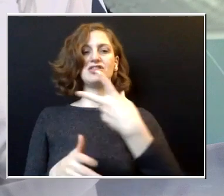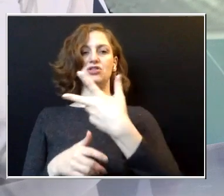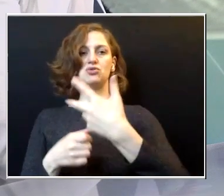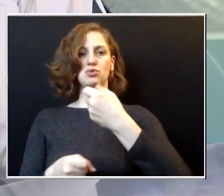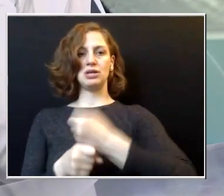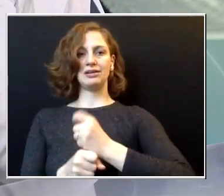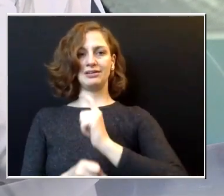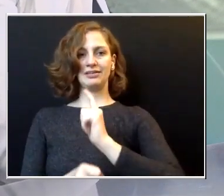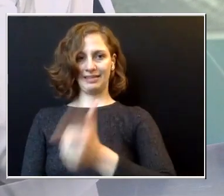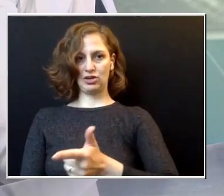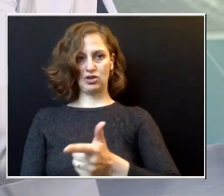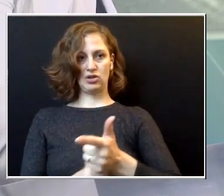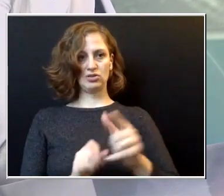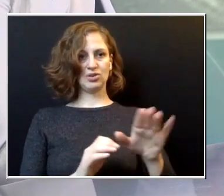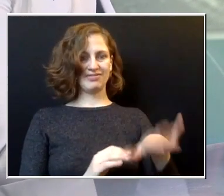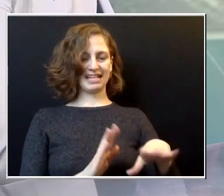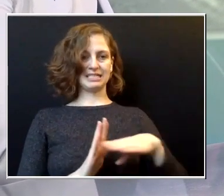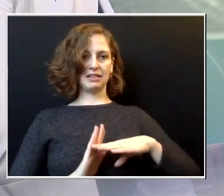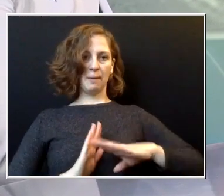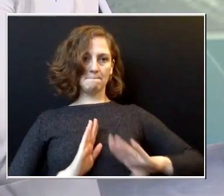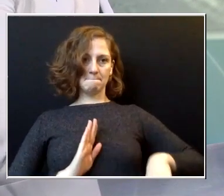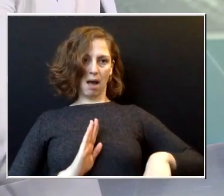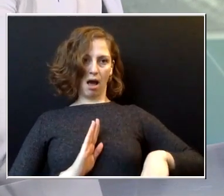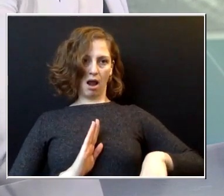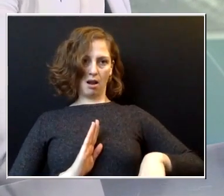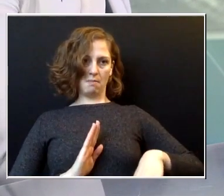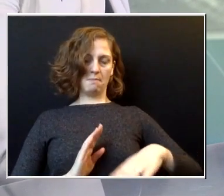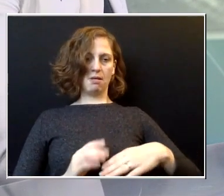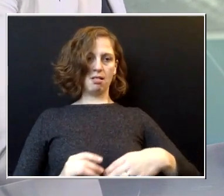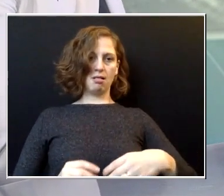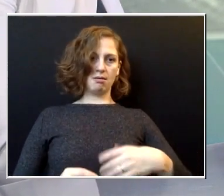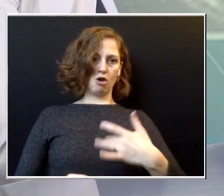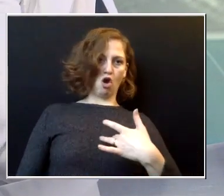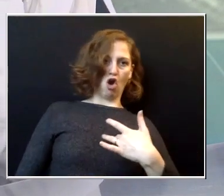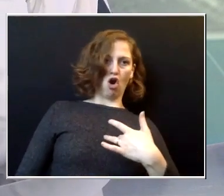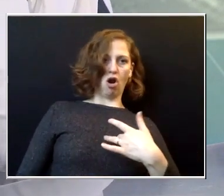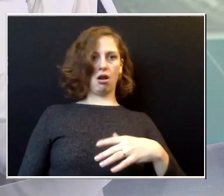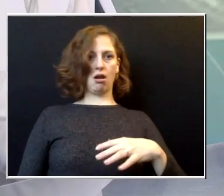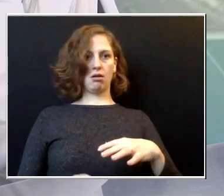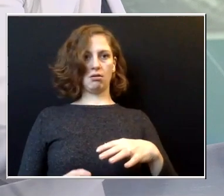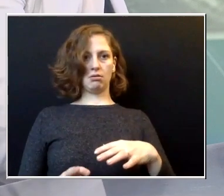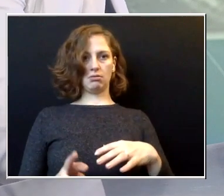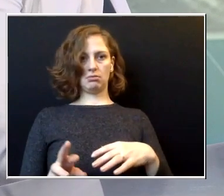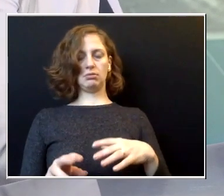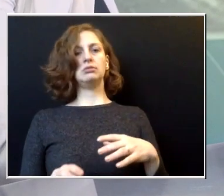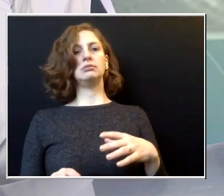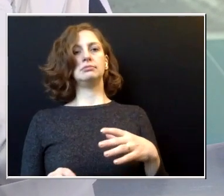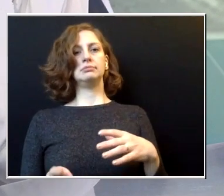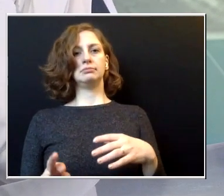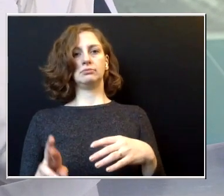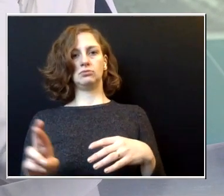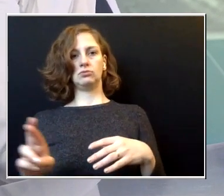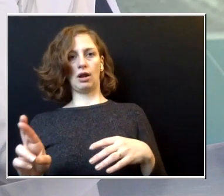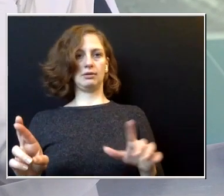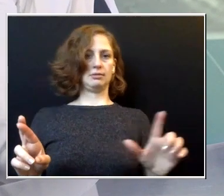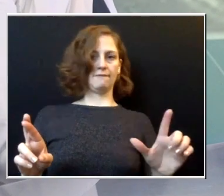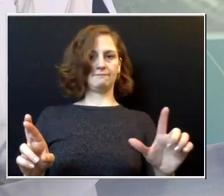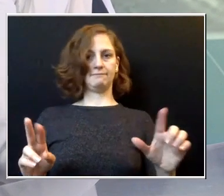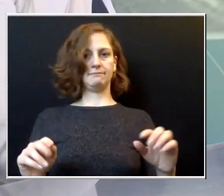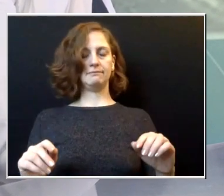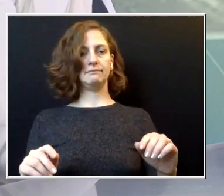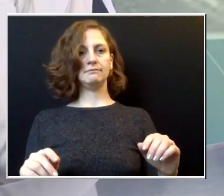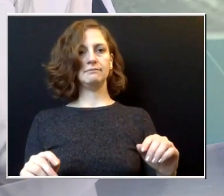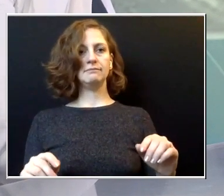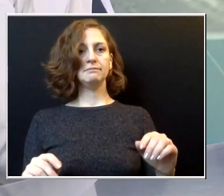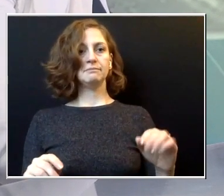lung. This is the diaphragm, heart here. So this is bottom of the right lung, bottom of the right lung, or bottom of the left lung over here. Up in this area is kind